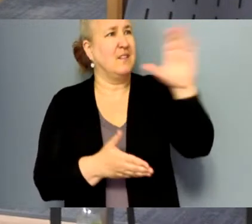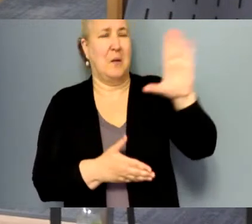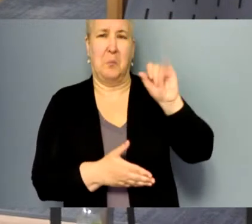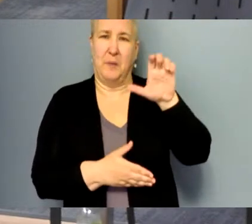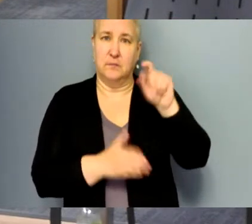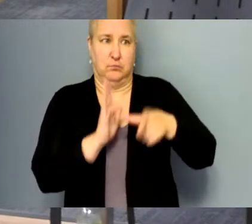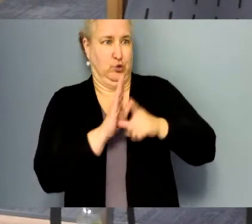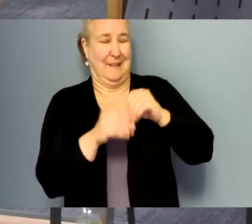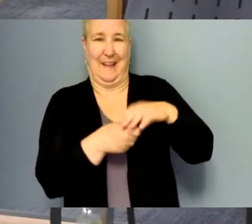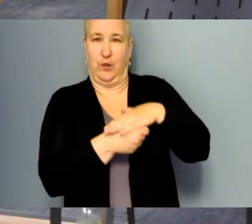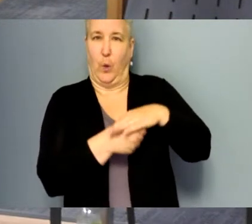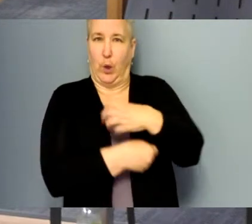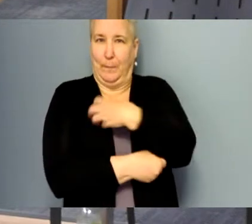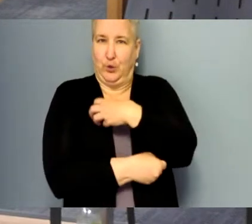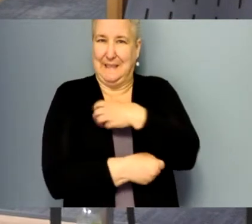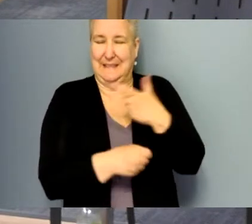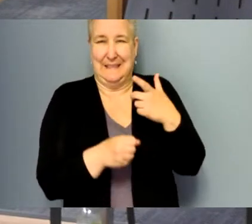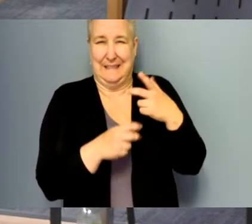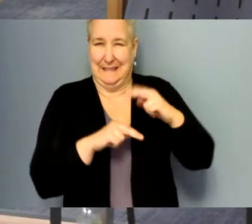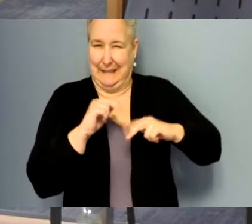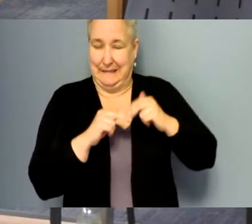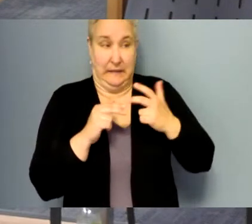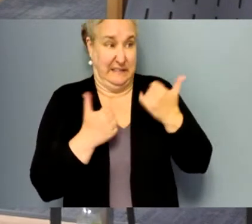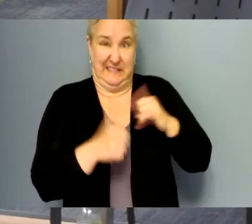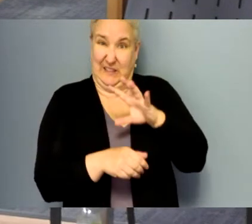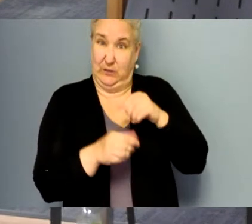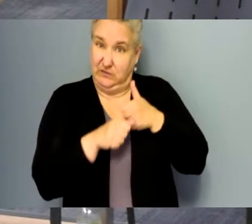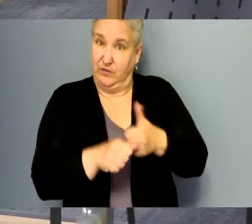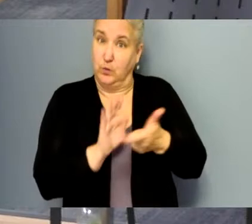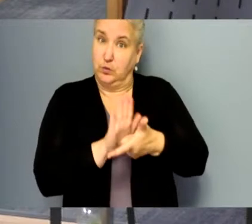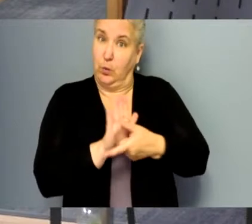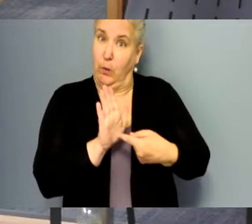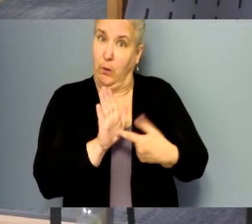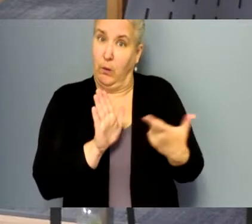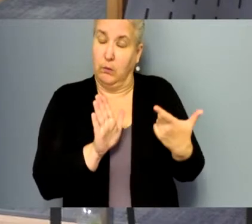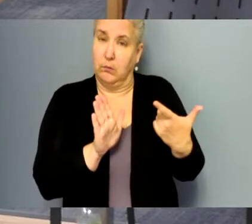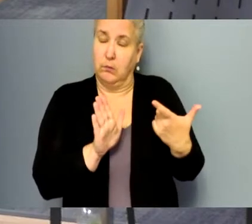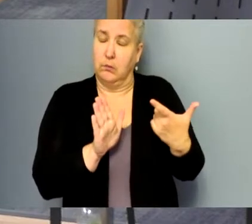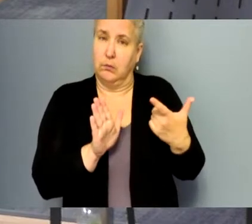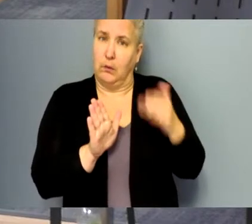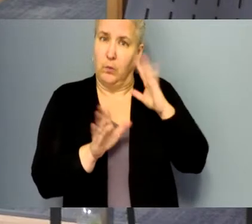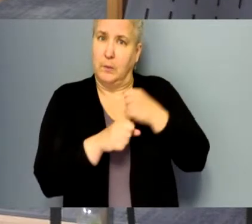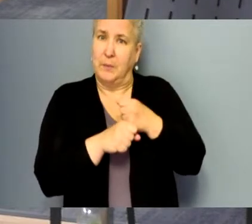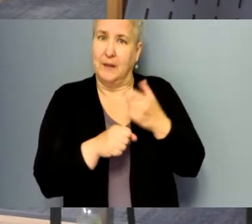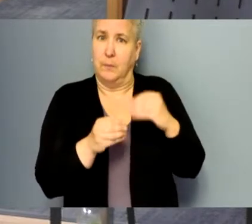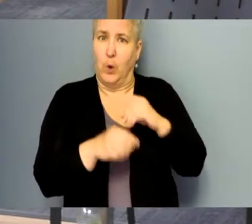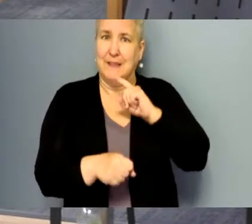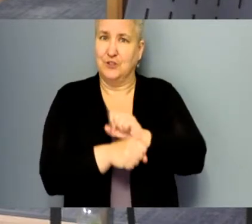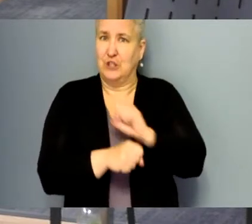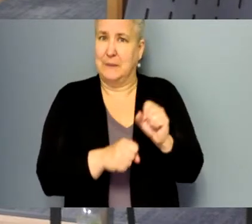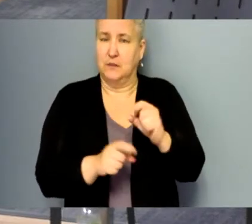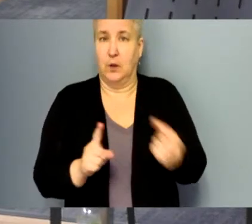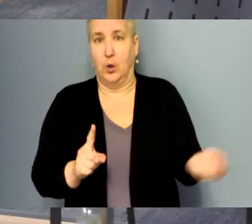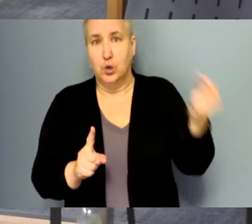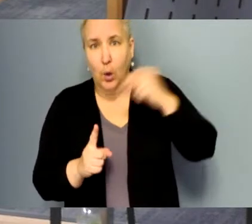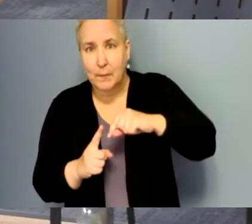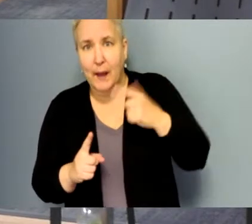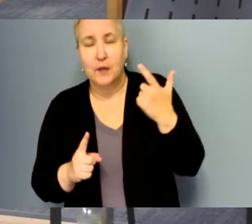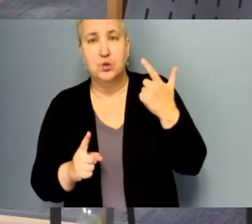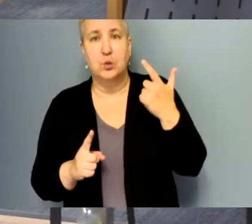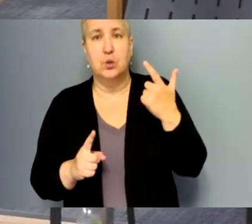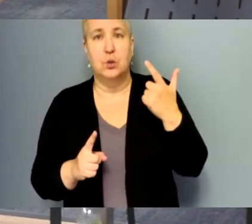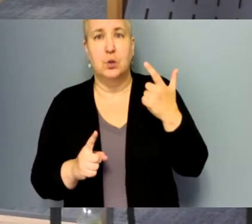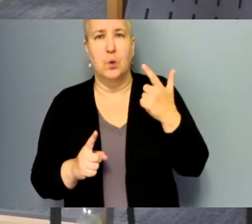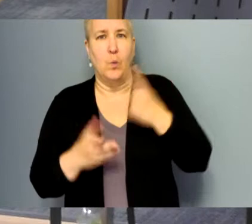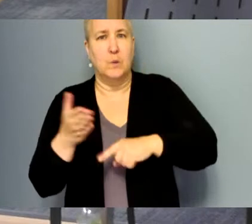local precinct, and that's still within the law, right? And that would kind of make it more legitimate, going back to the way, Diane